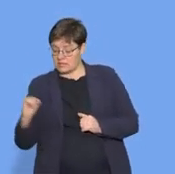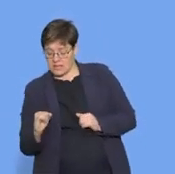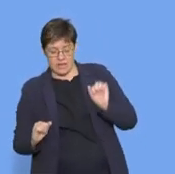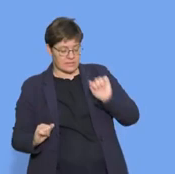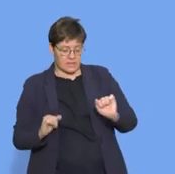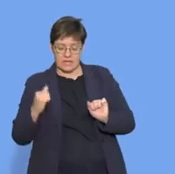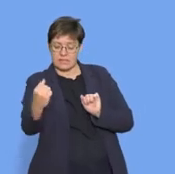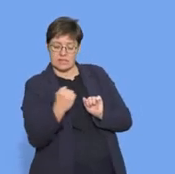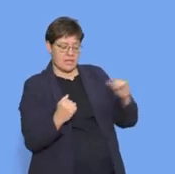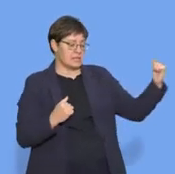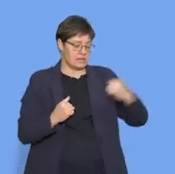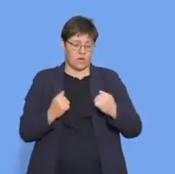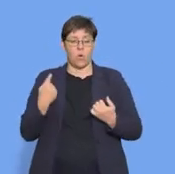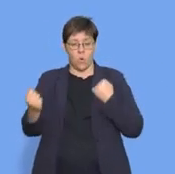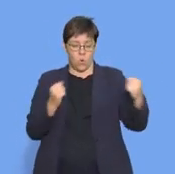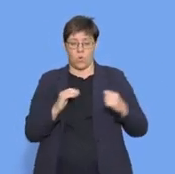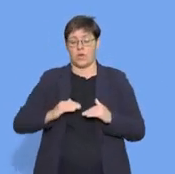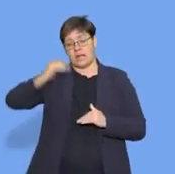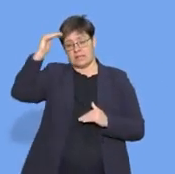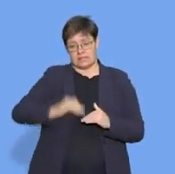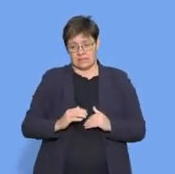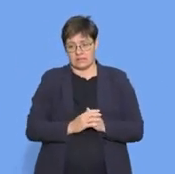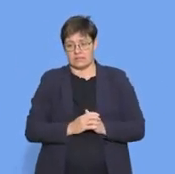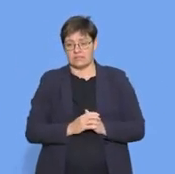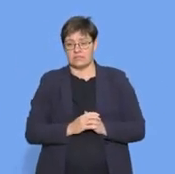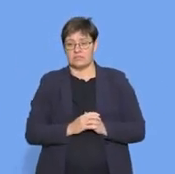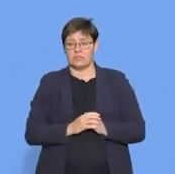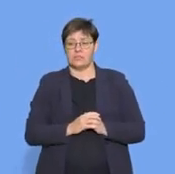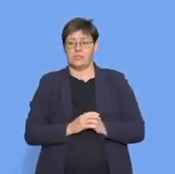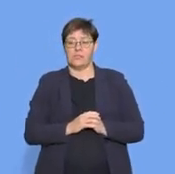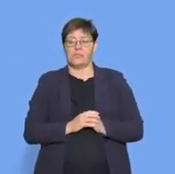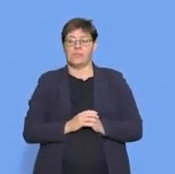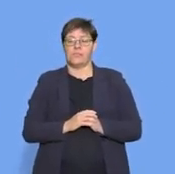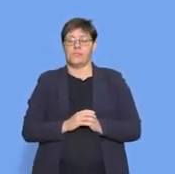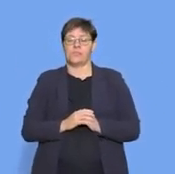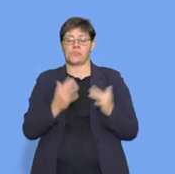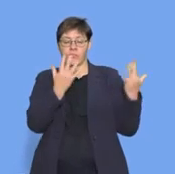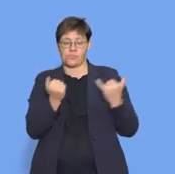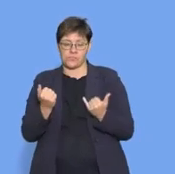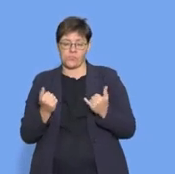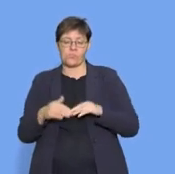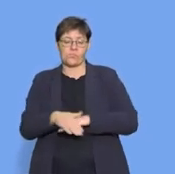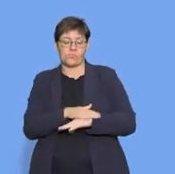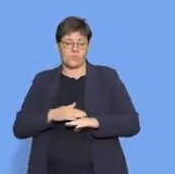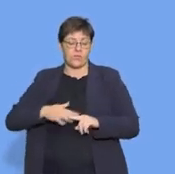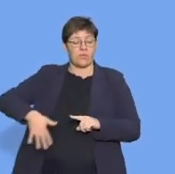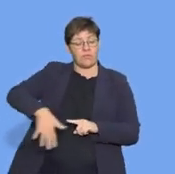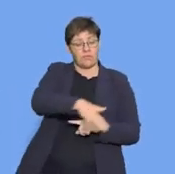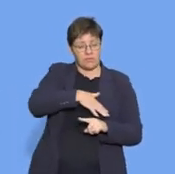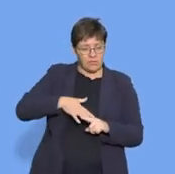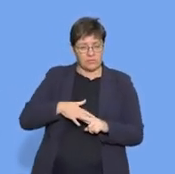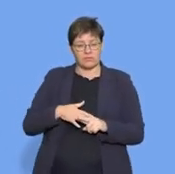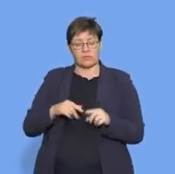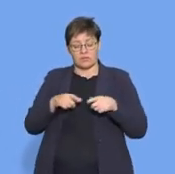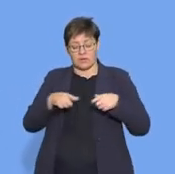own height, and this triangle will have its own height. So in order to calculate the surface area